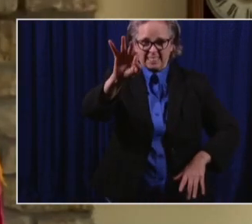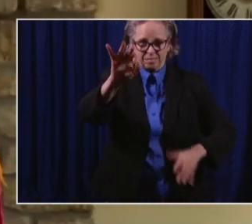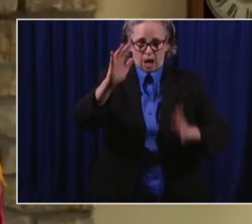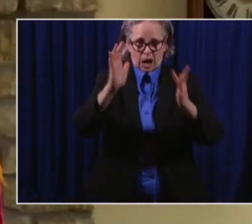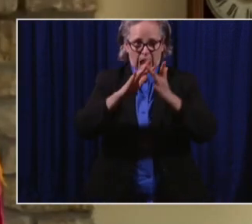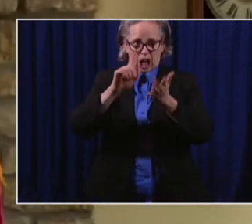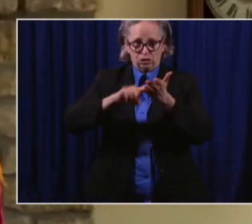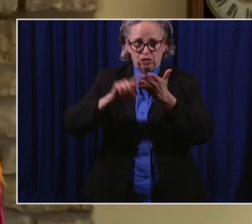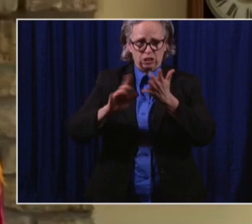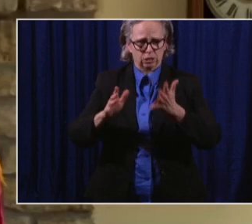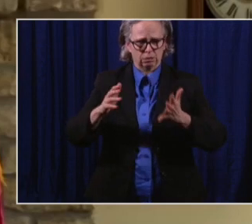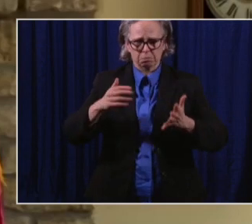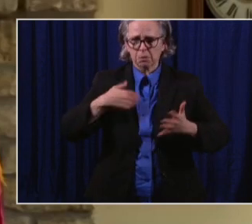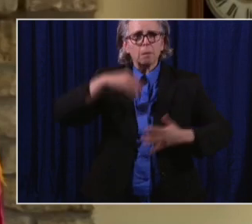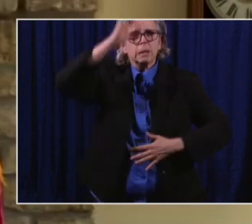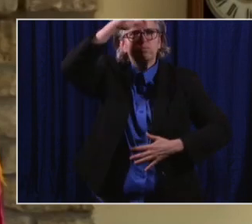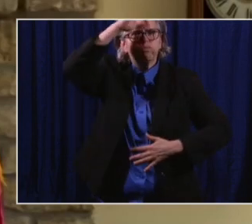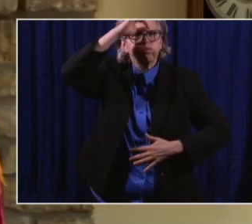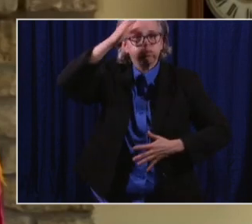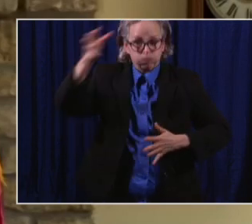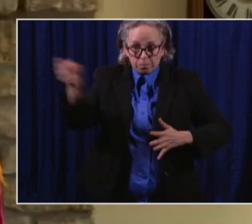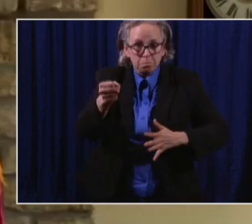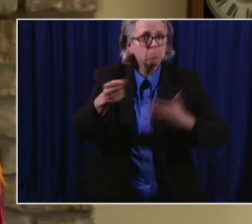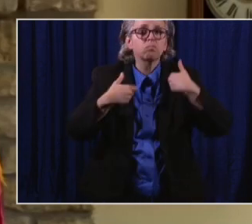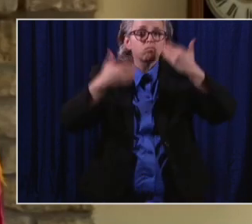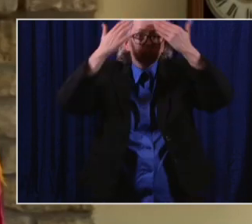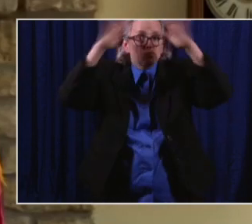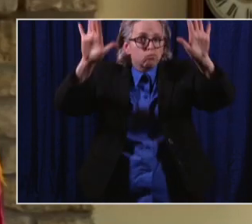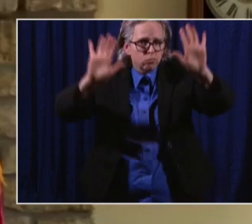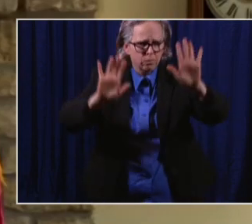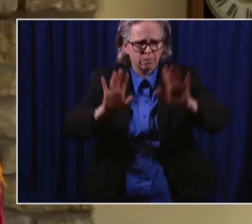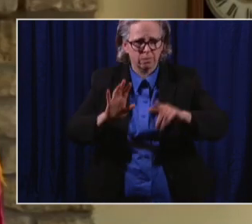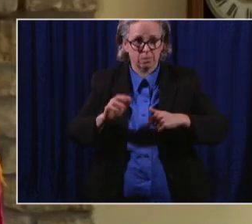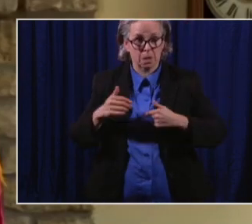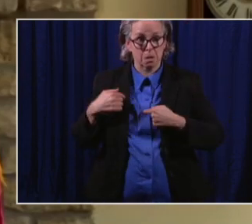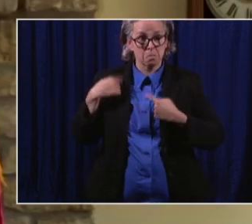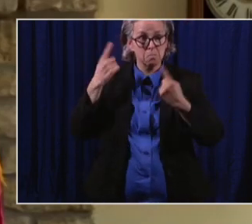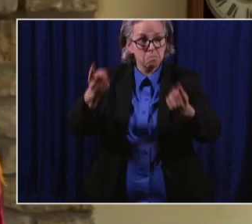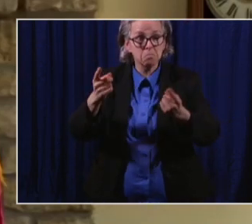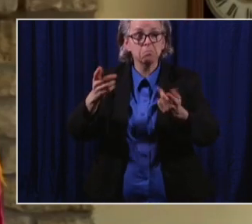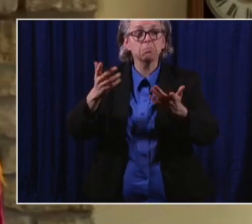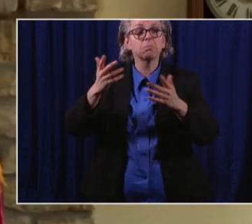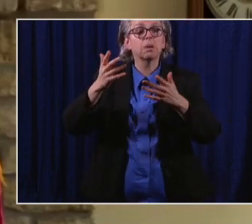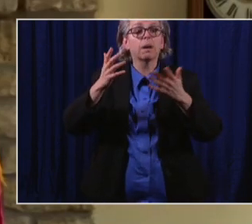talked to the CEO of the Cleveland Clinic about this issue.